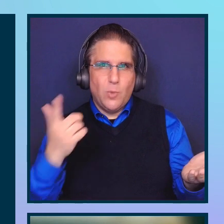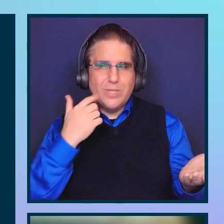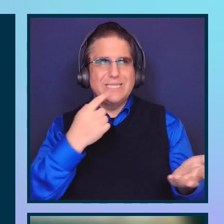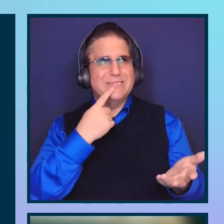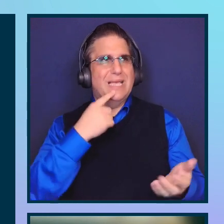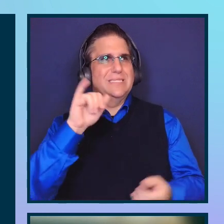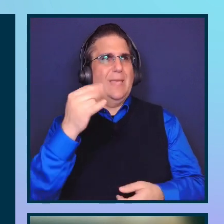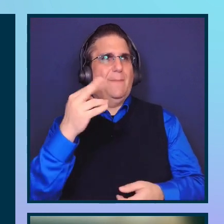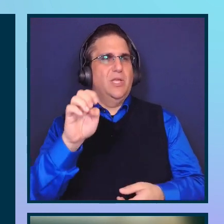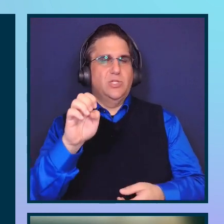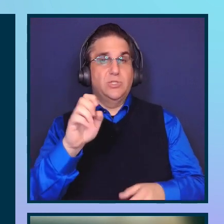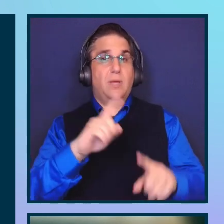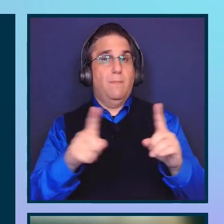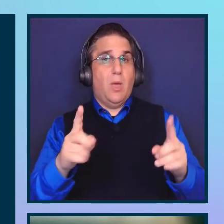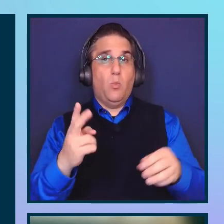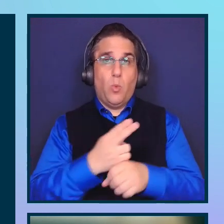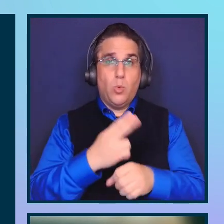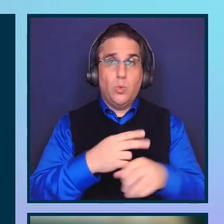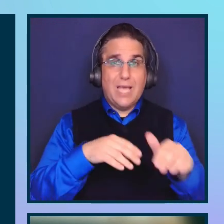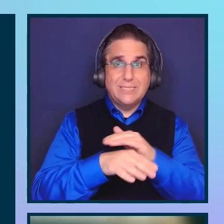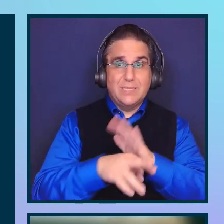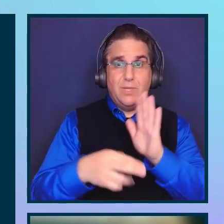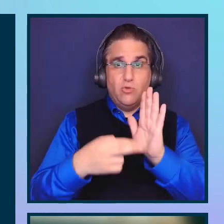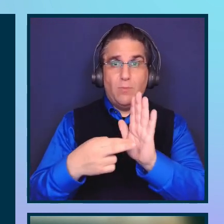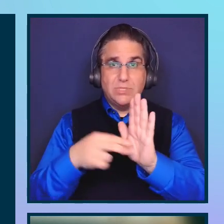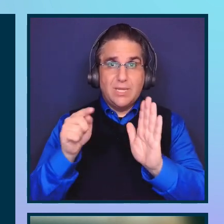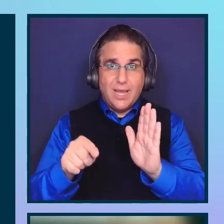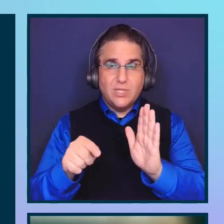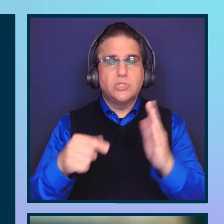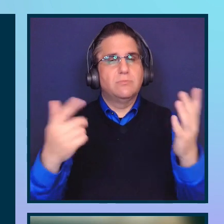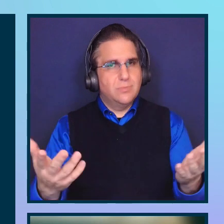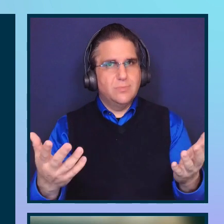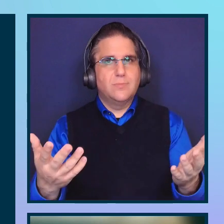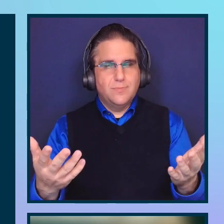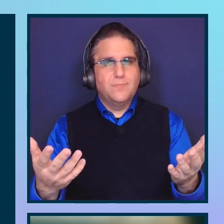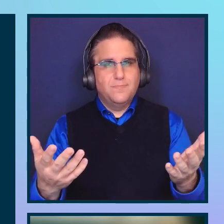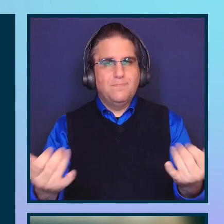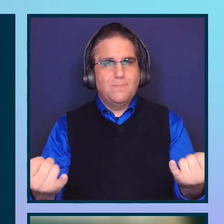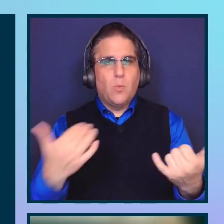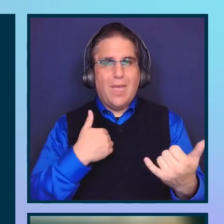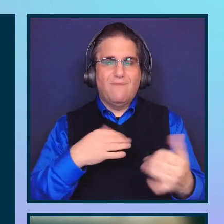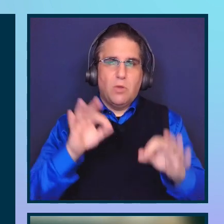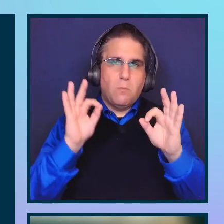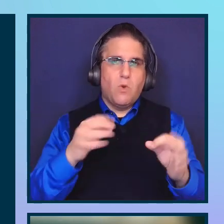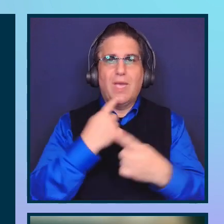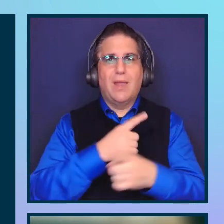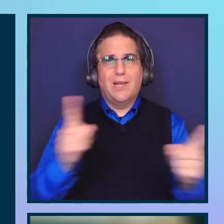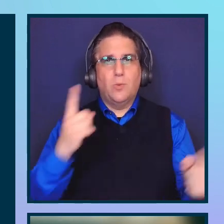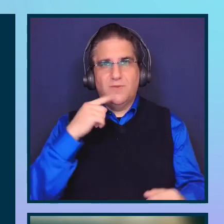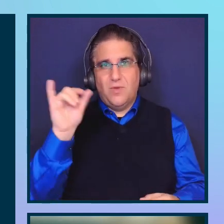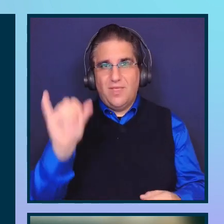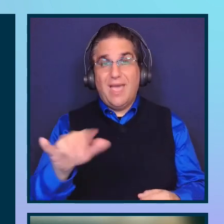announcement. But then when we use the accessibility representation, we've got perfect announcement for that. And we've also